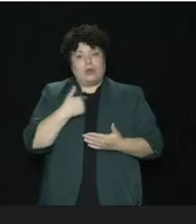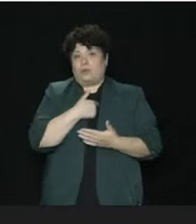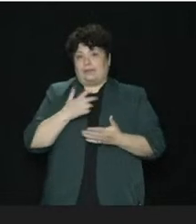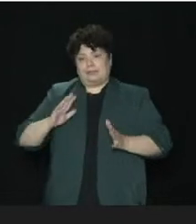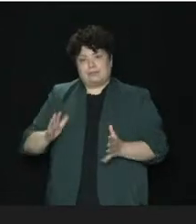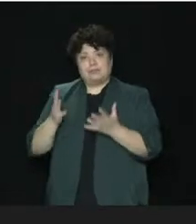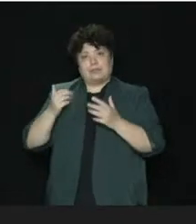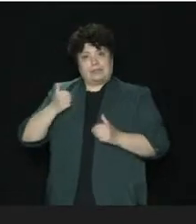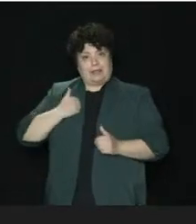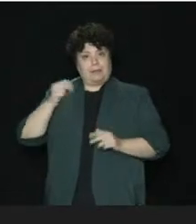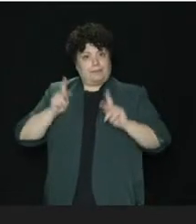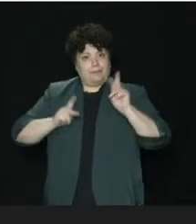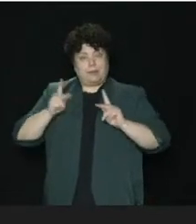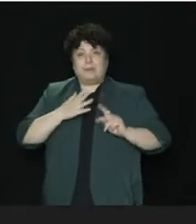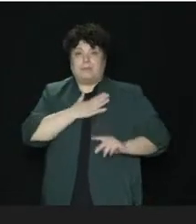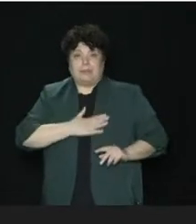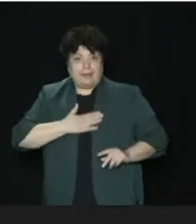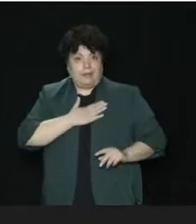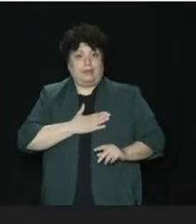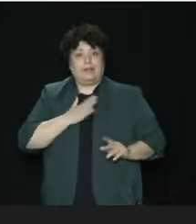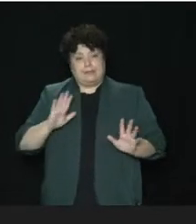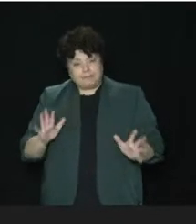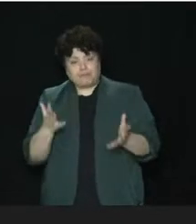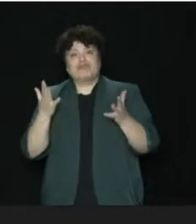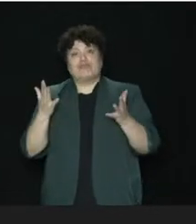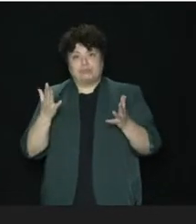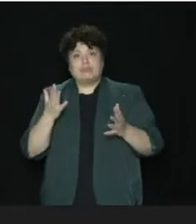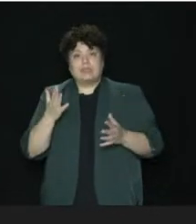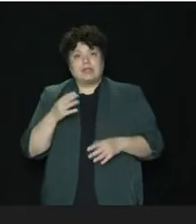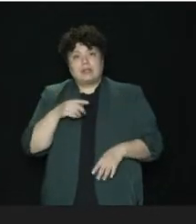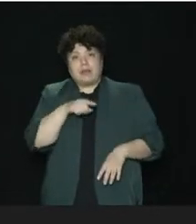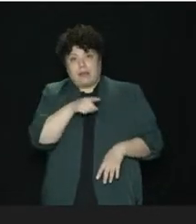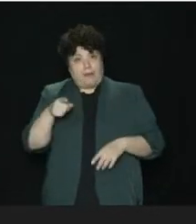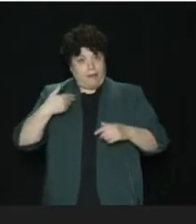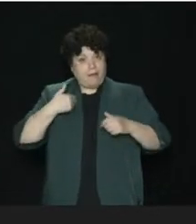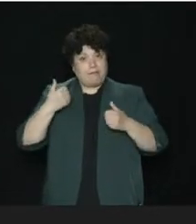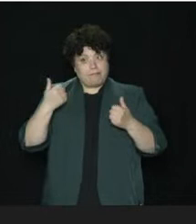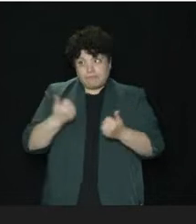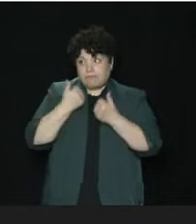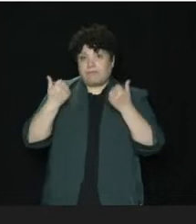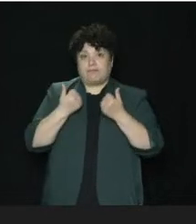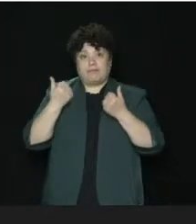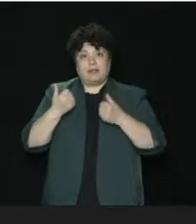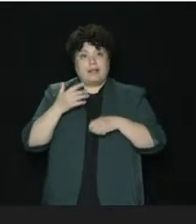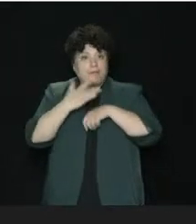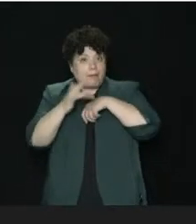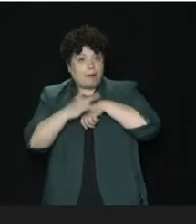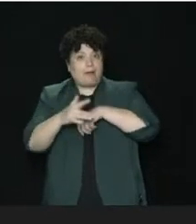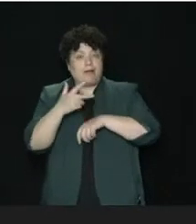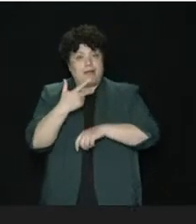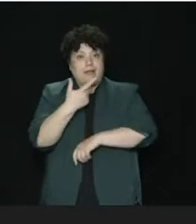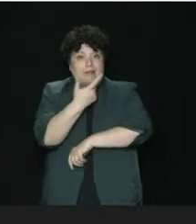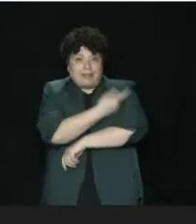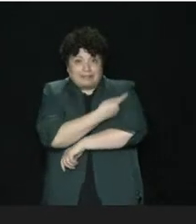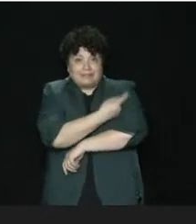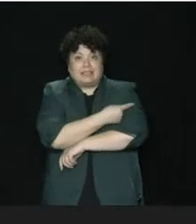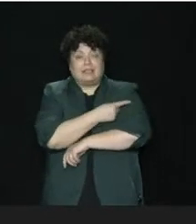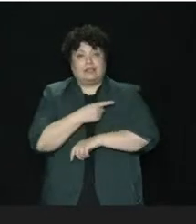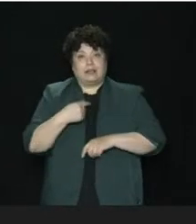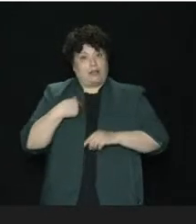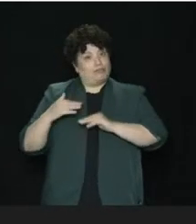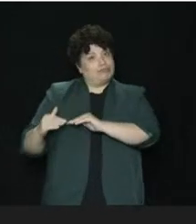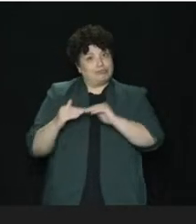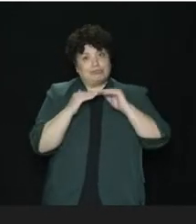Canadians to do. We need to make sure that access is equitable. We're happy to be highlighting today the